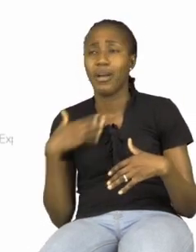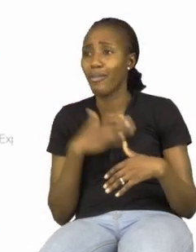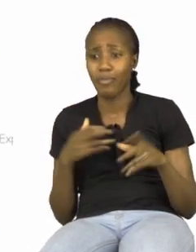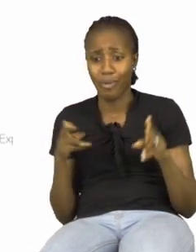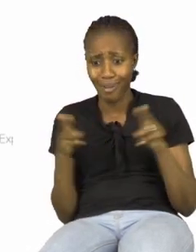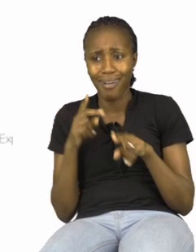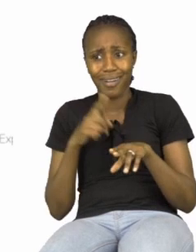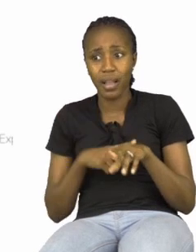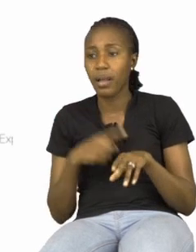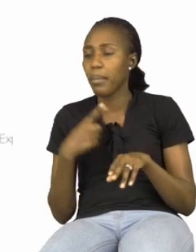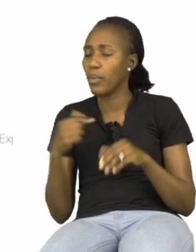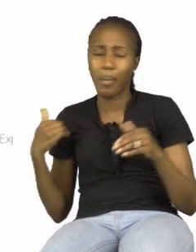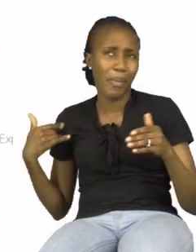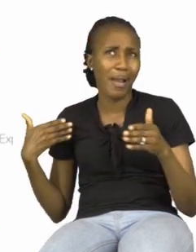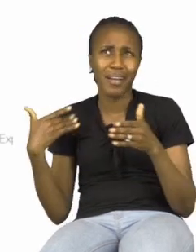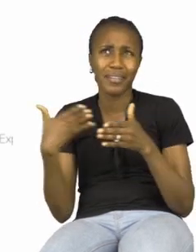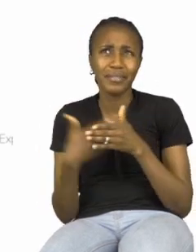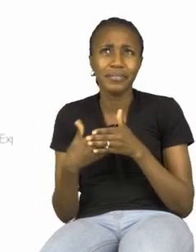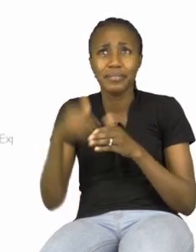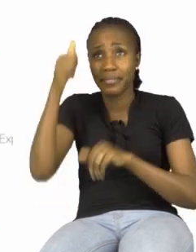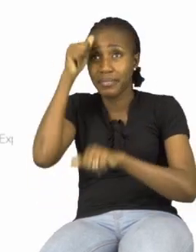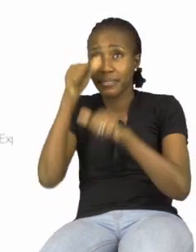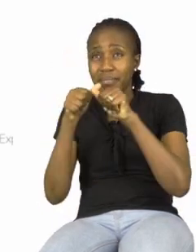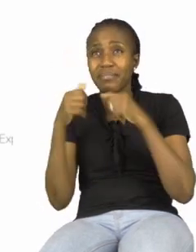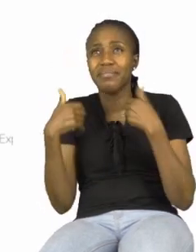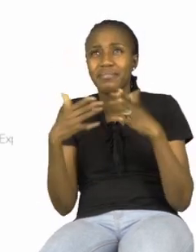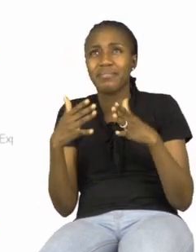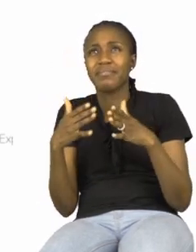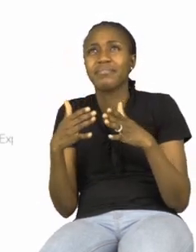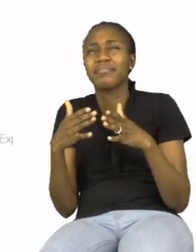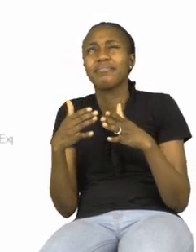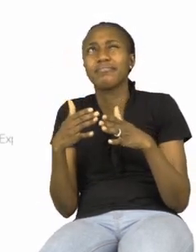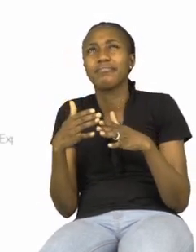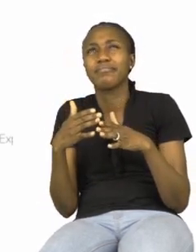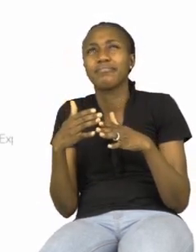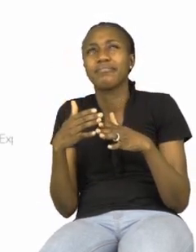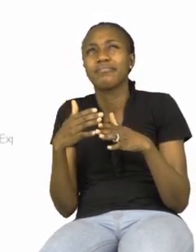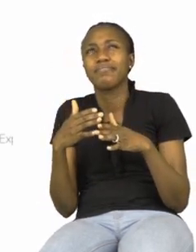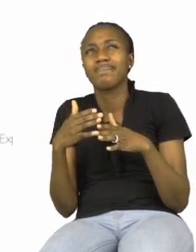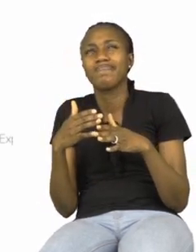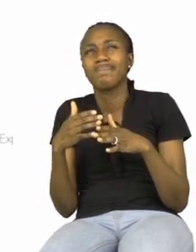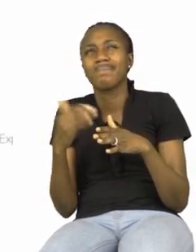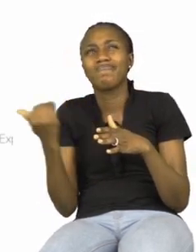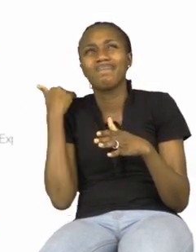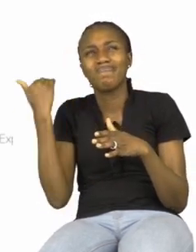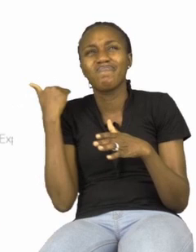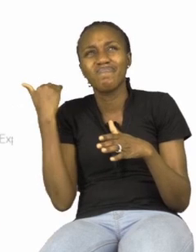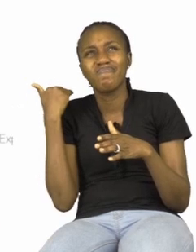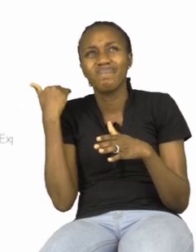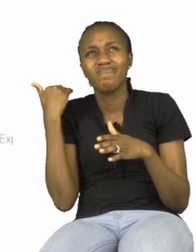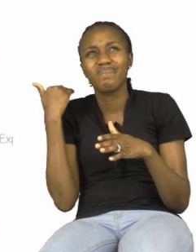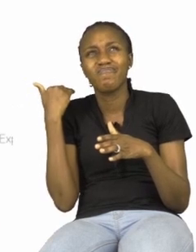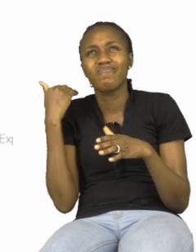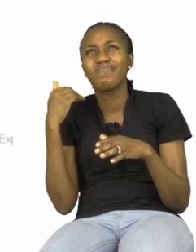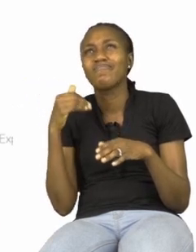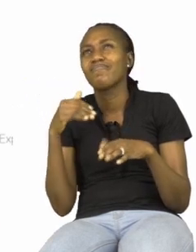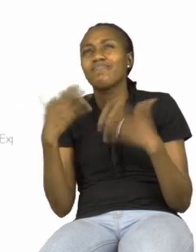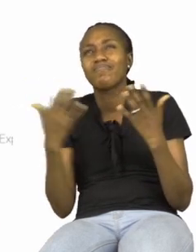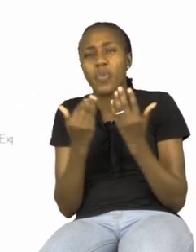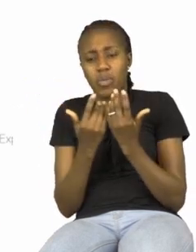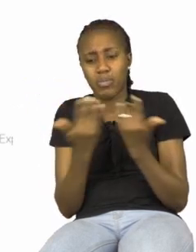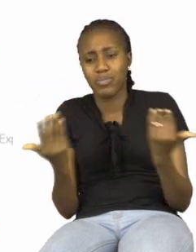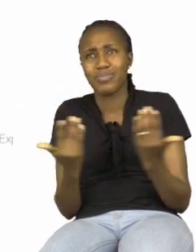but it has been years. I remember when I started playing hockey, me personally, I started playing on grass,